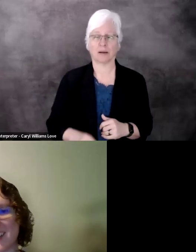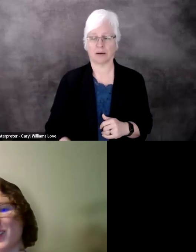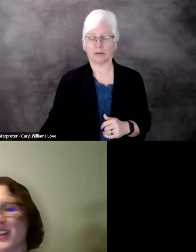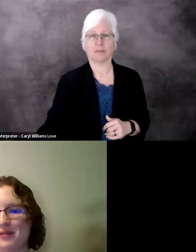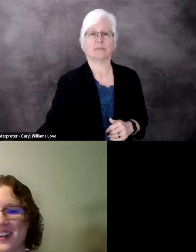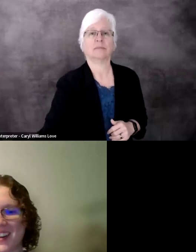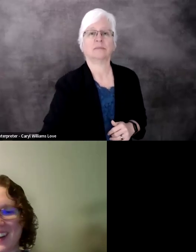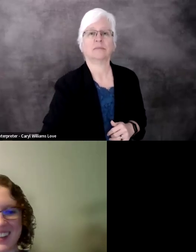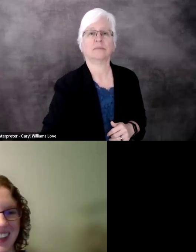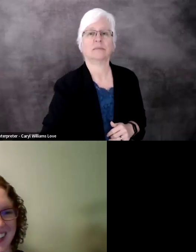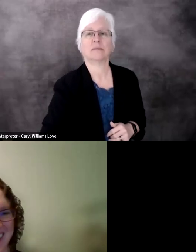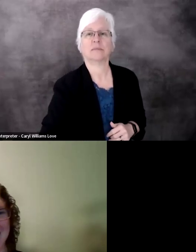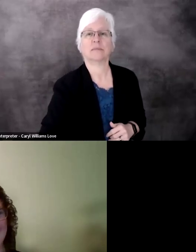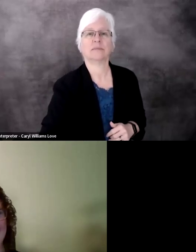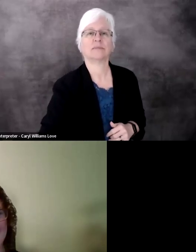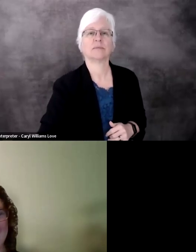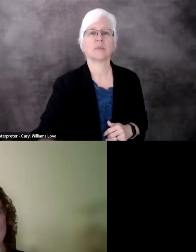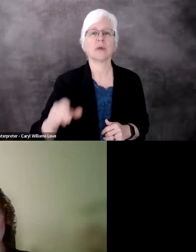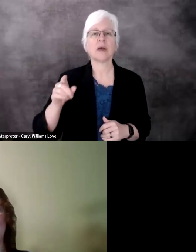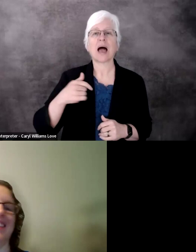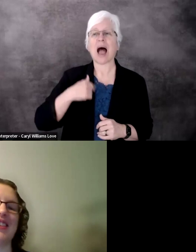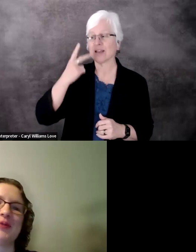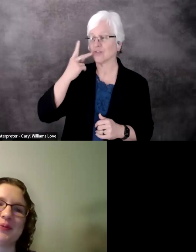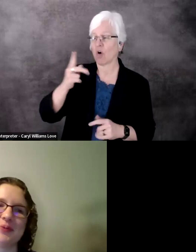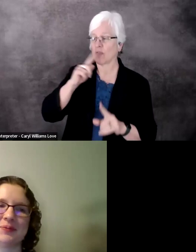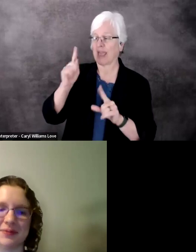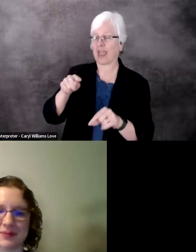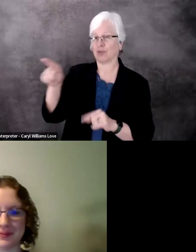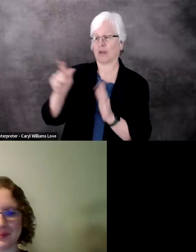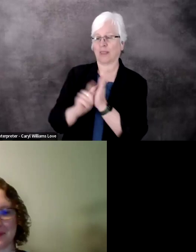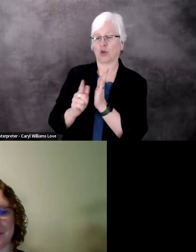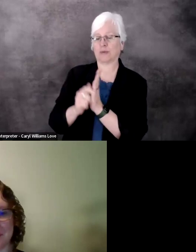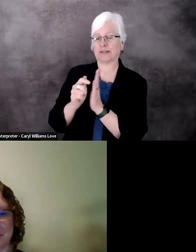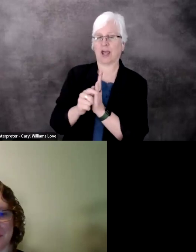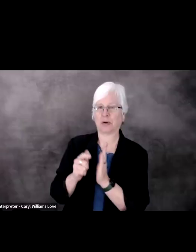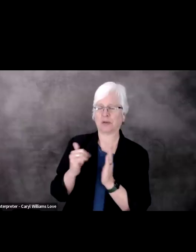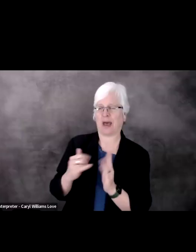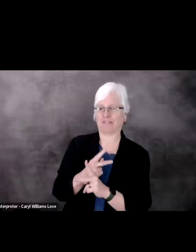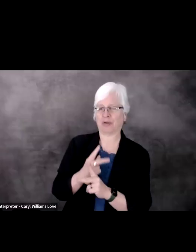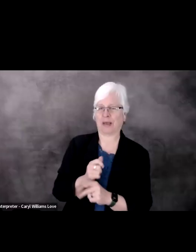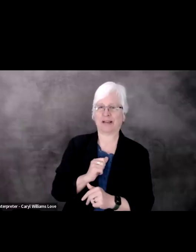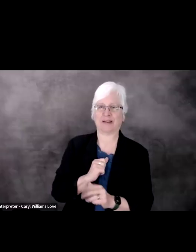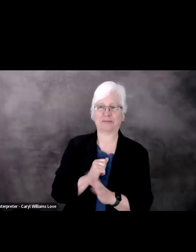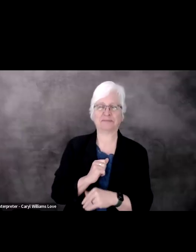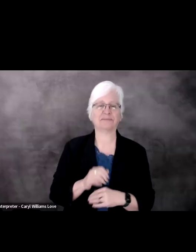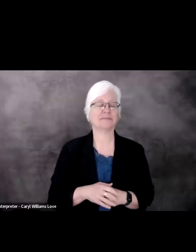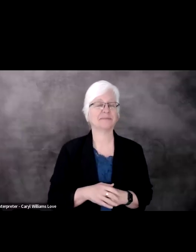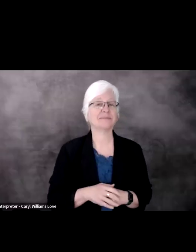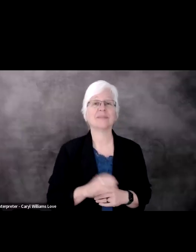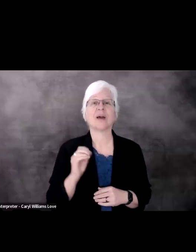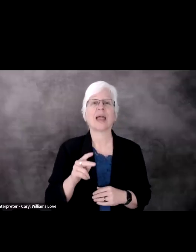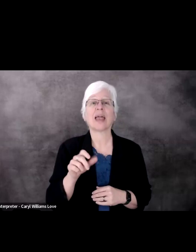newsletter, so I figured it out. Oh, that's great. Okay. Any other questions or comments from CRIS members? We